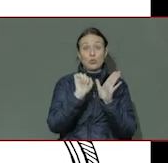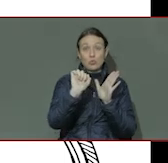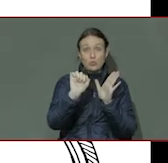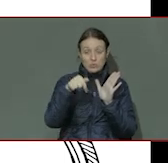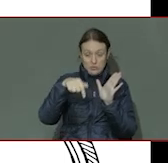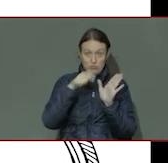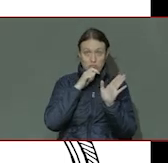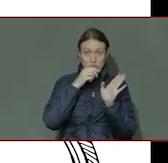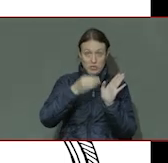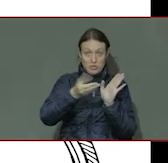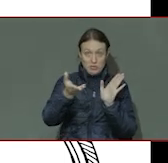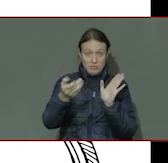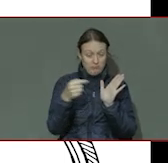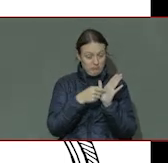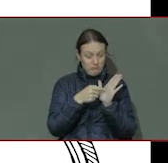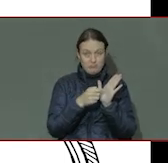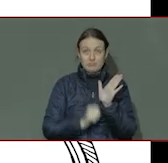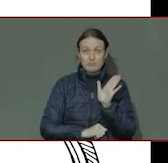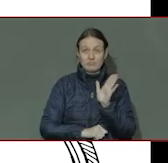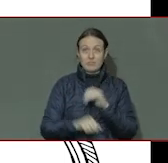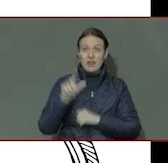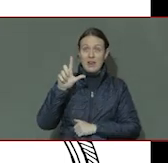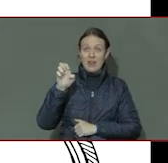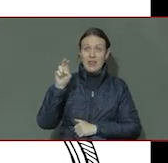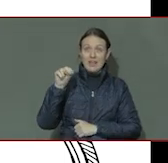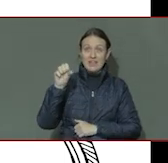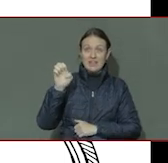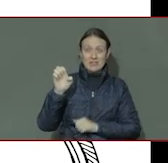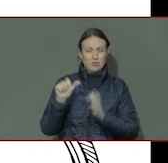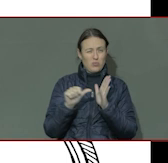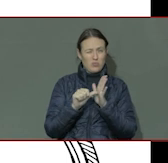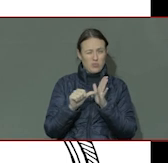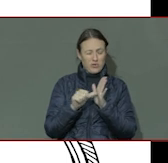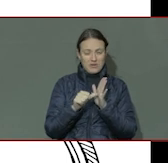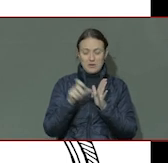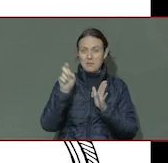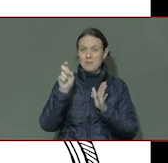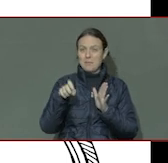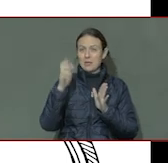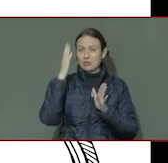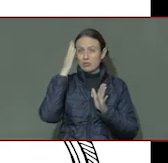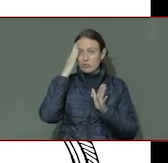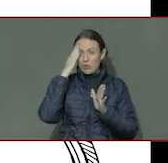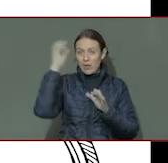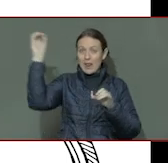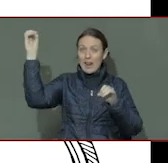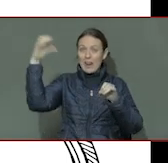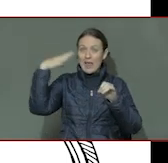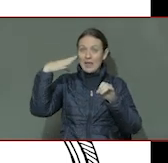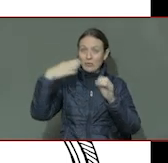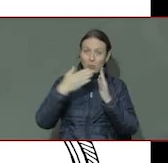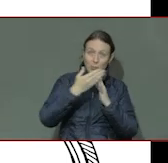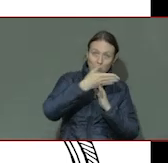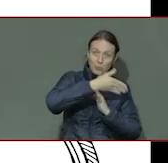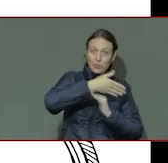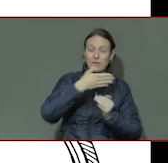out. The lens is so important. Make sure you know light can travel through it. It